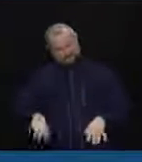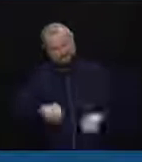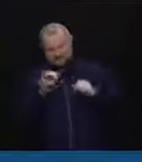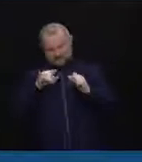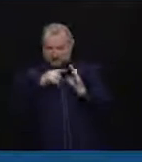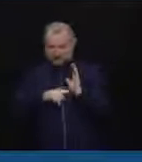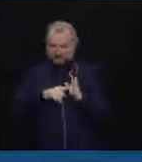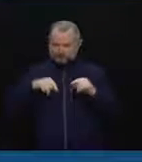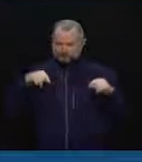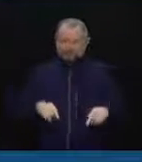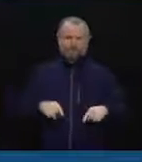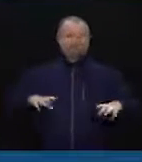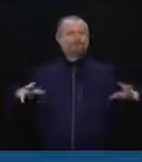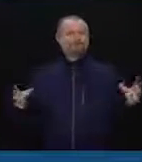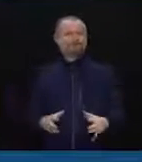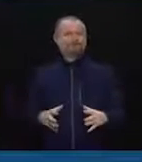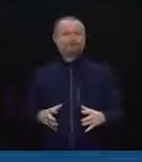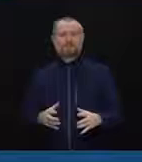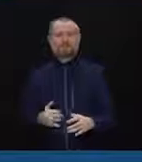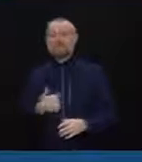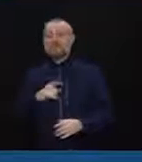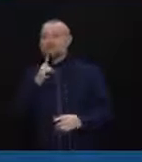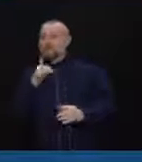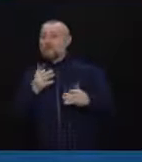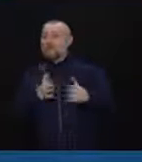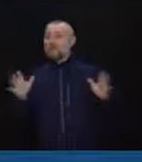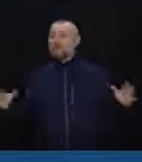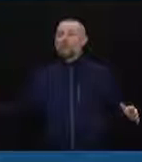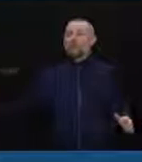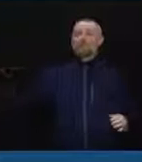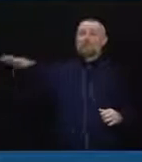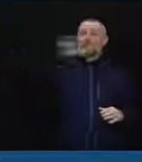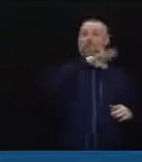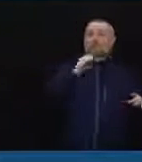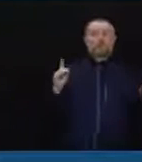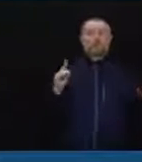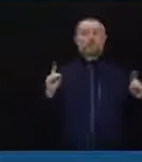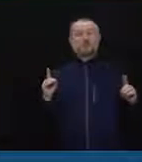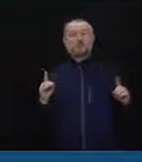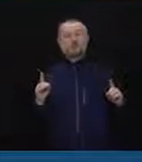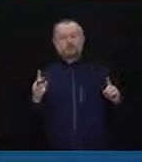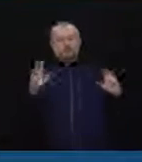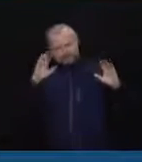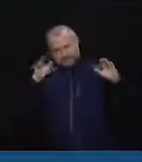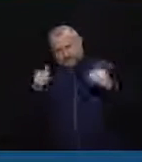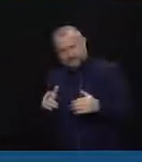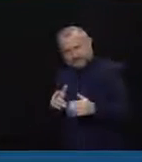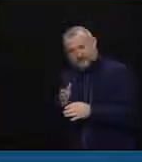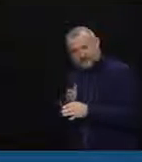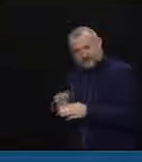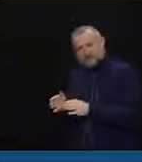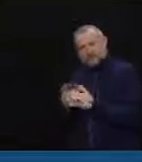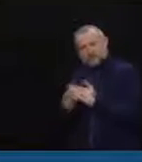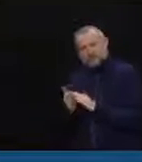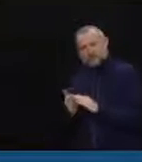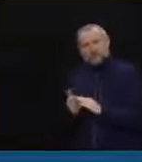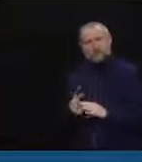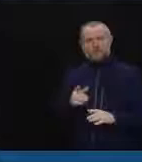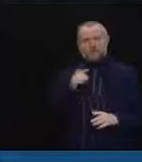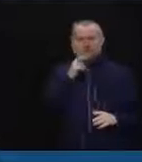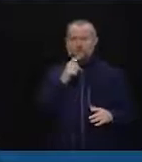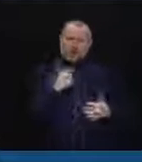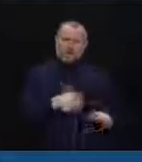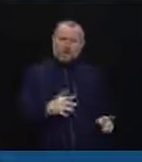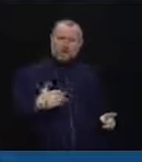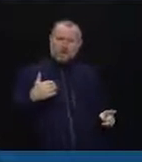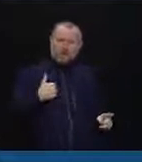the general public, and including people living with long COVID. So it was a very impressive group. And the